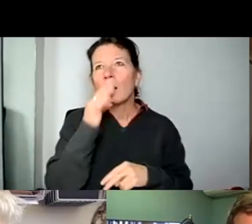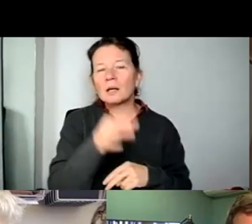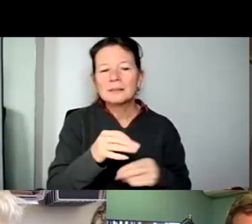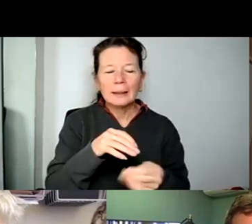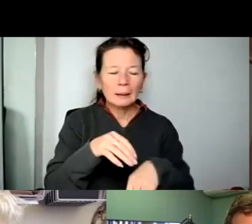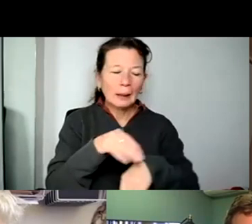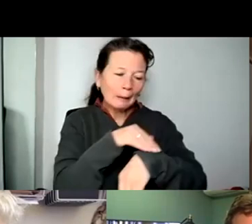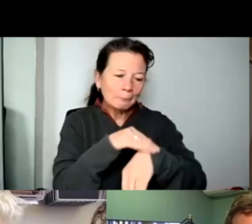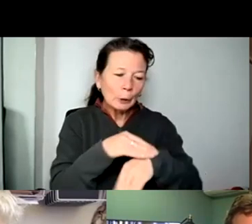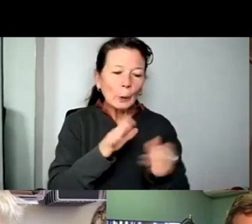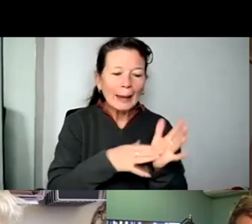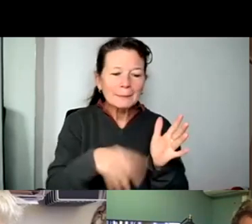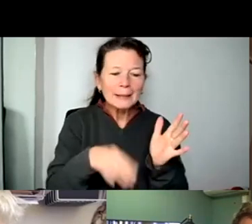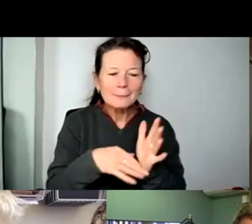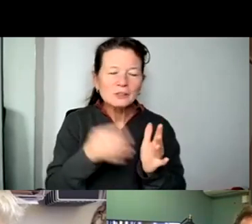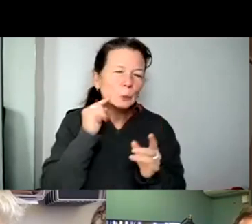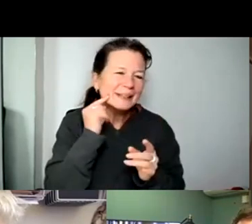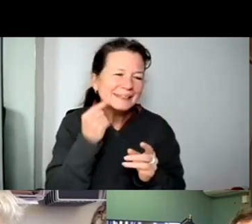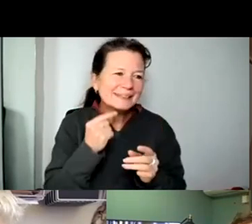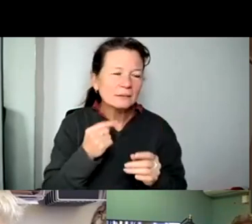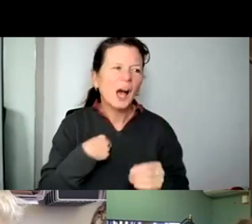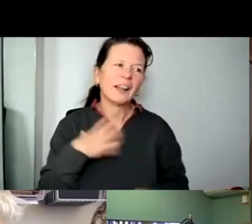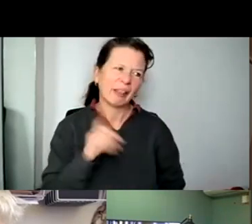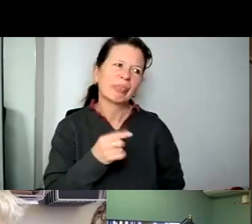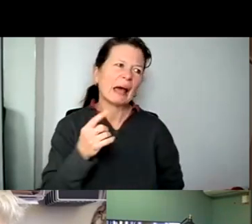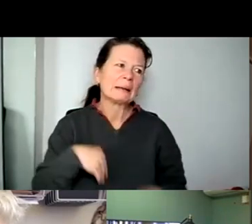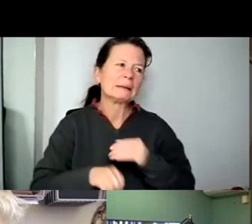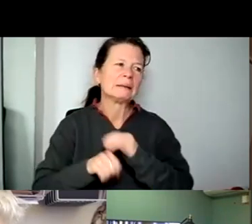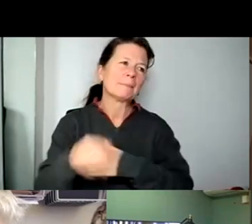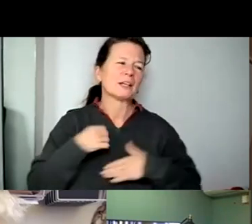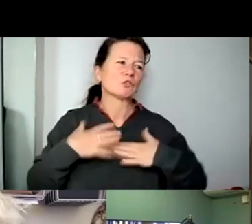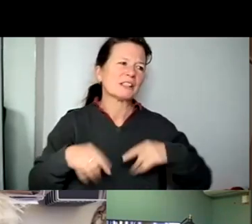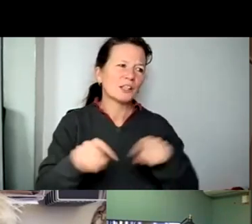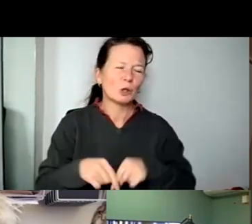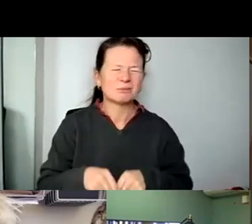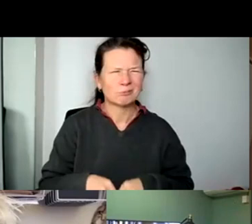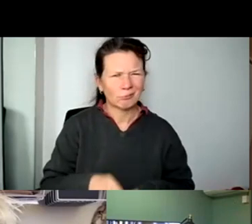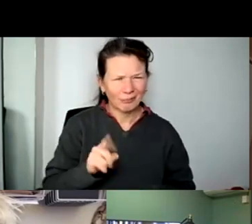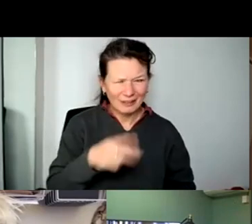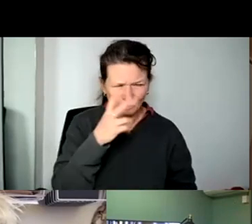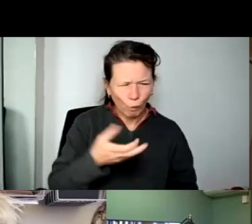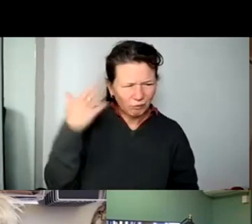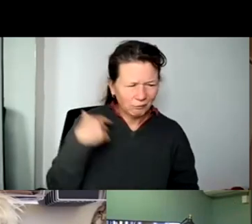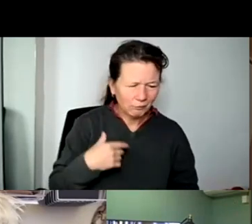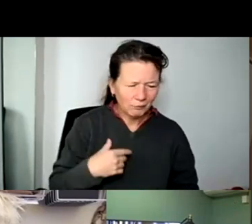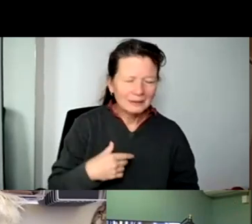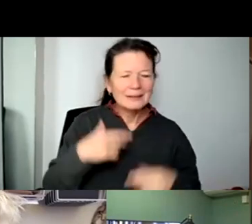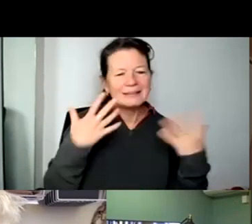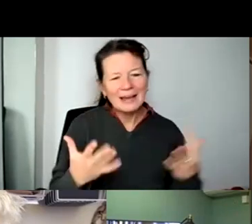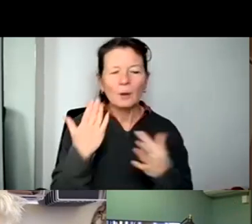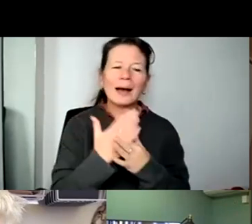now. You know, our access riders are really, really important to us. So just be bold